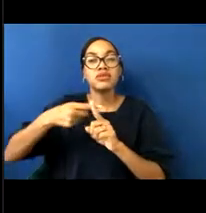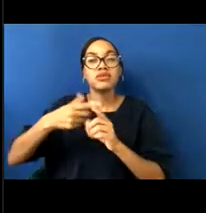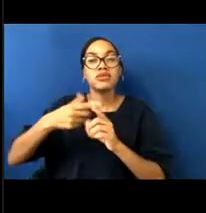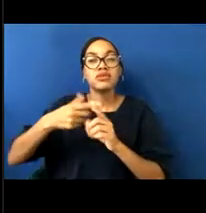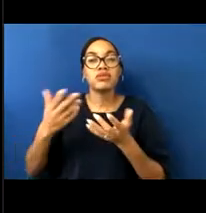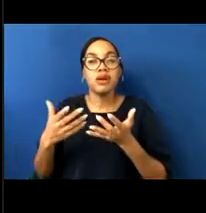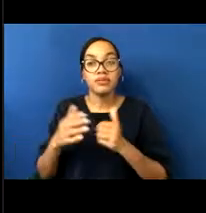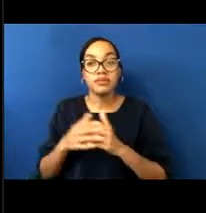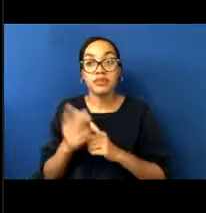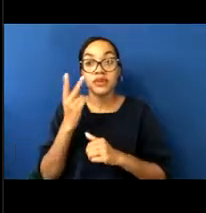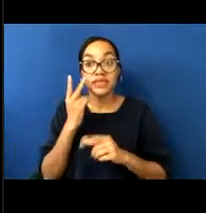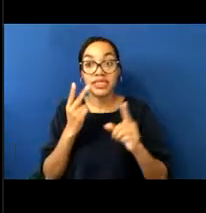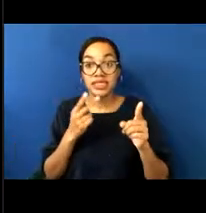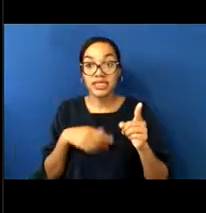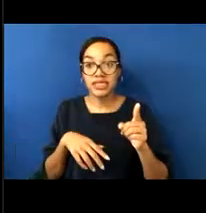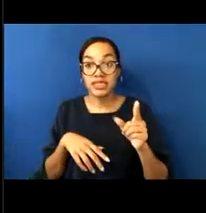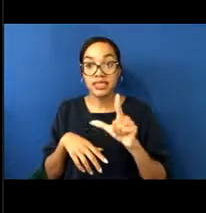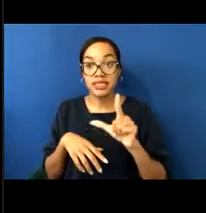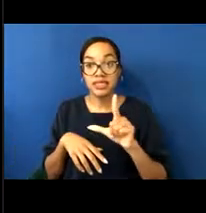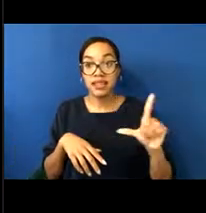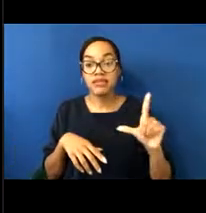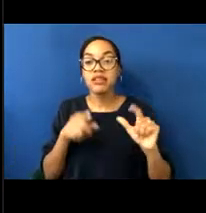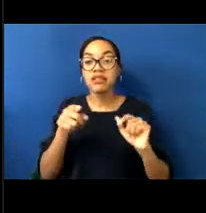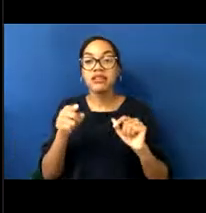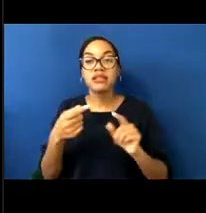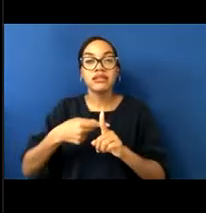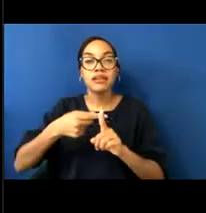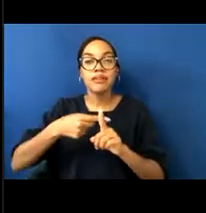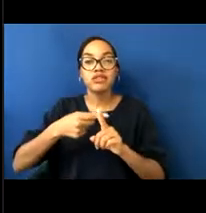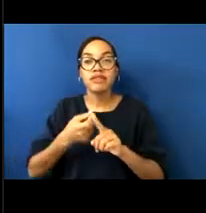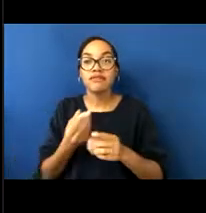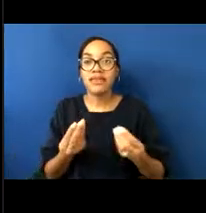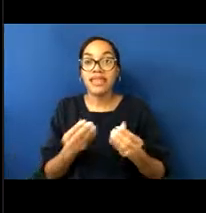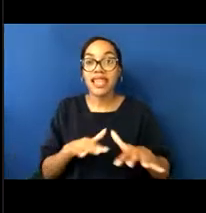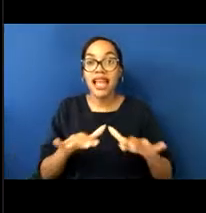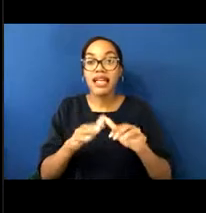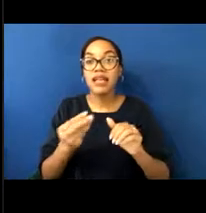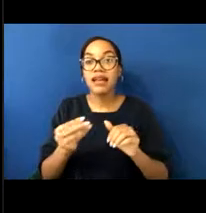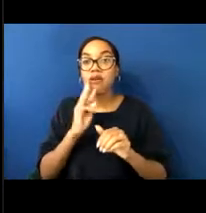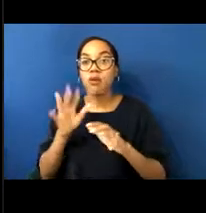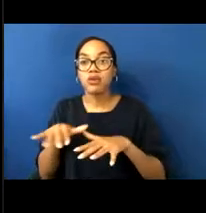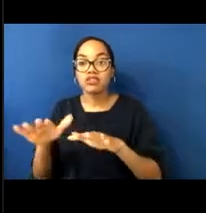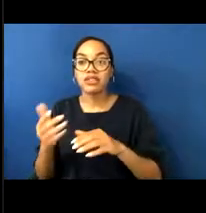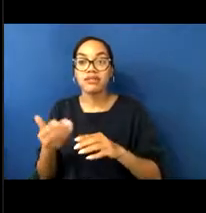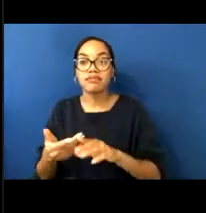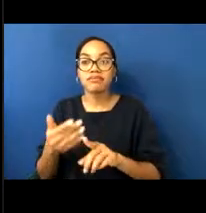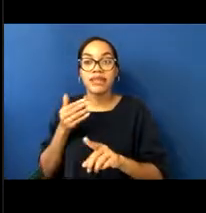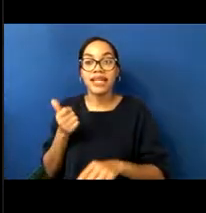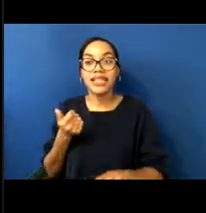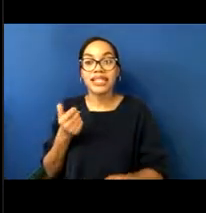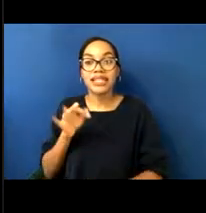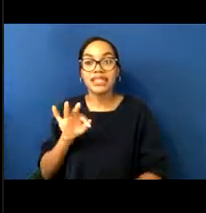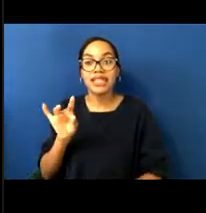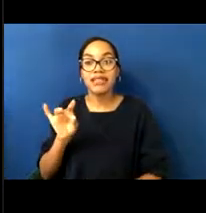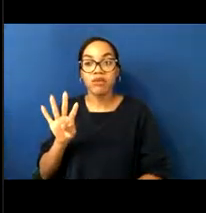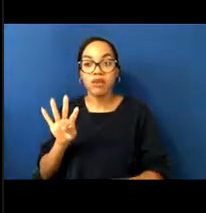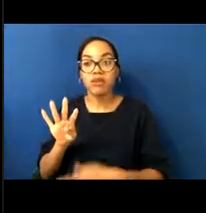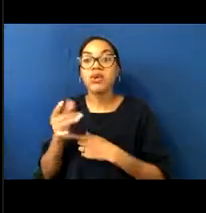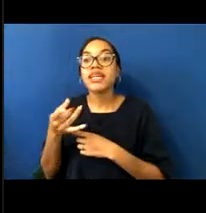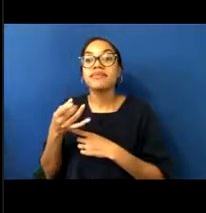surface temperature above land and oceans since the year 1884. And this figure is in degrees Fahrenheit. So the areas